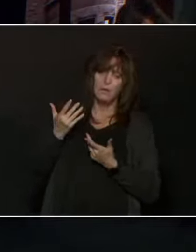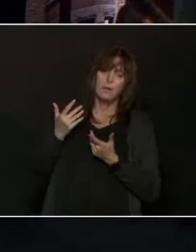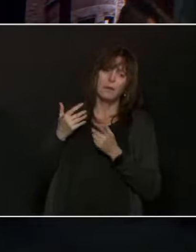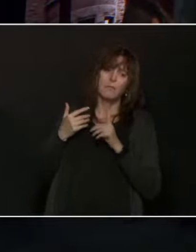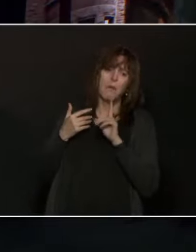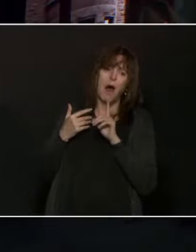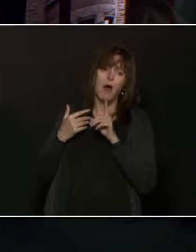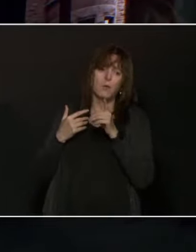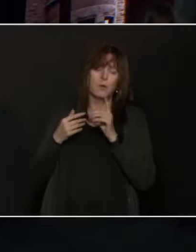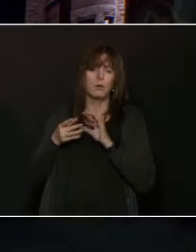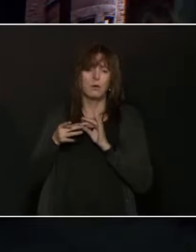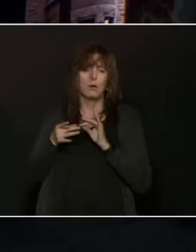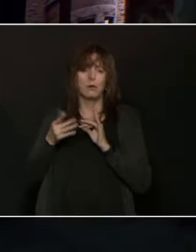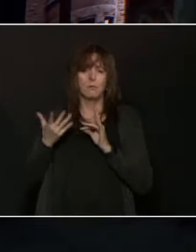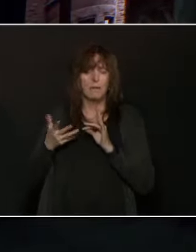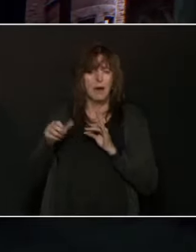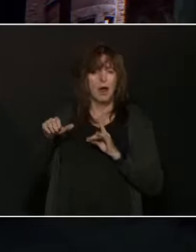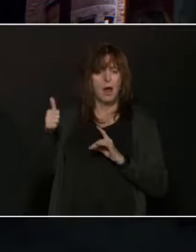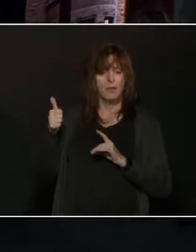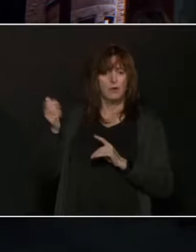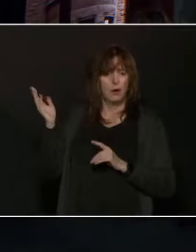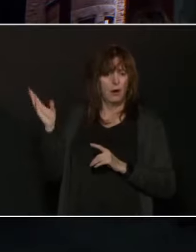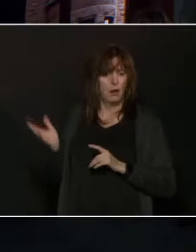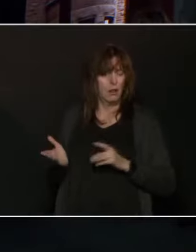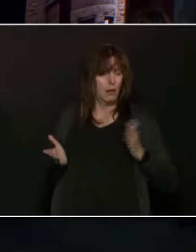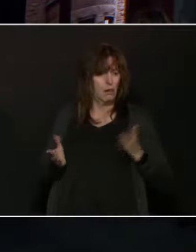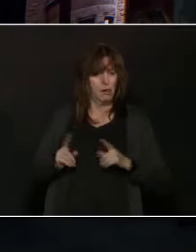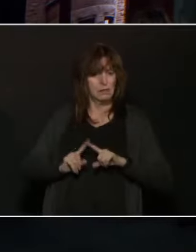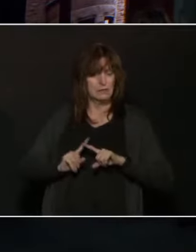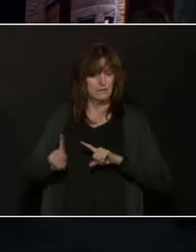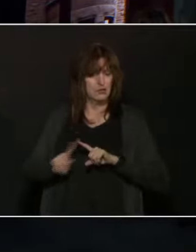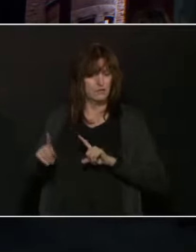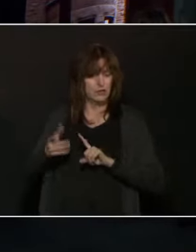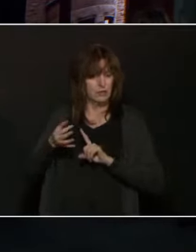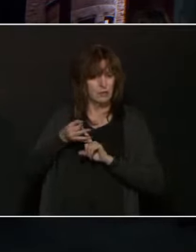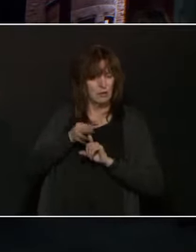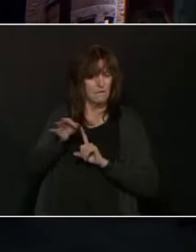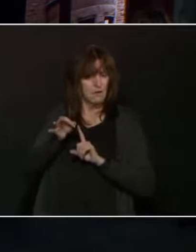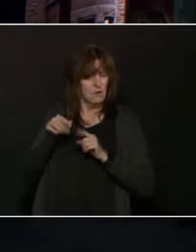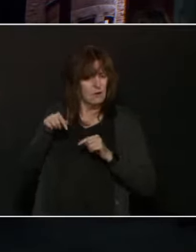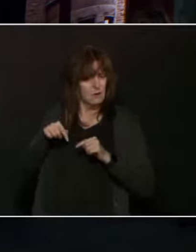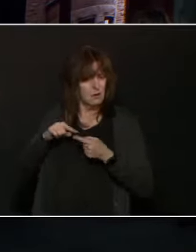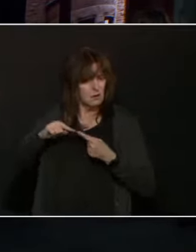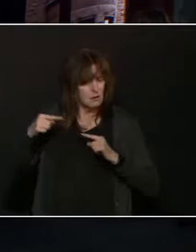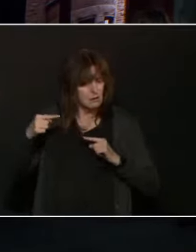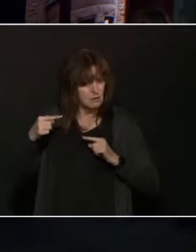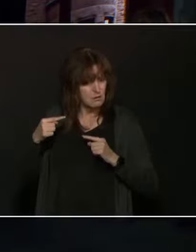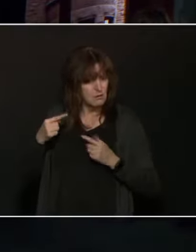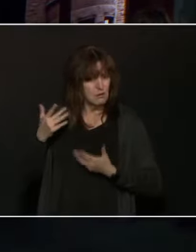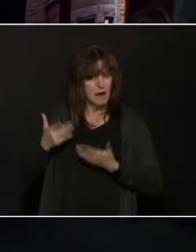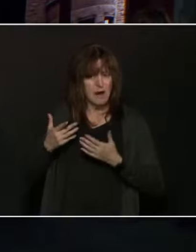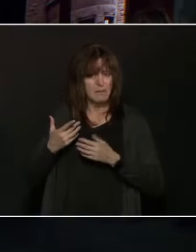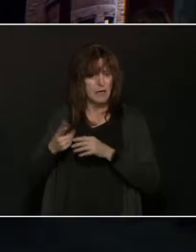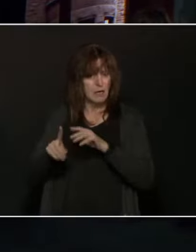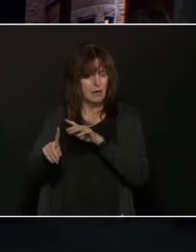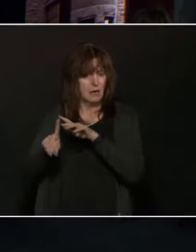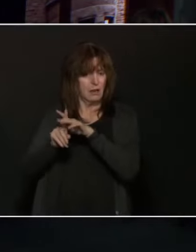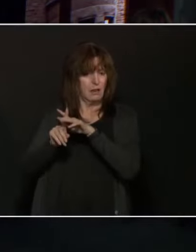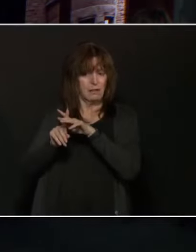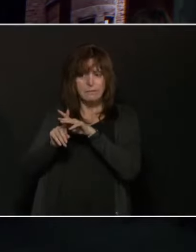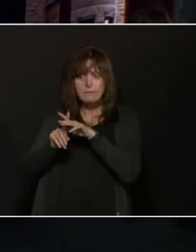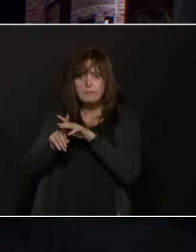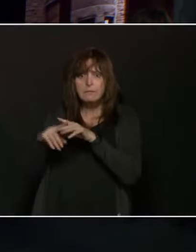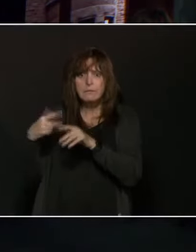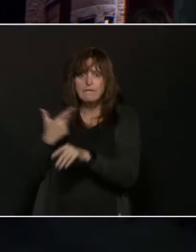coming at us. How possible is it that a variant will emerge that the vaccine does not work against?